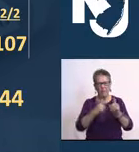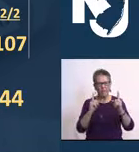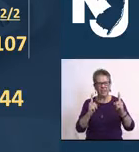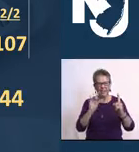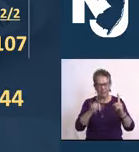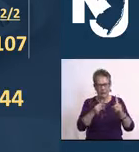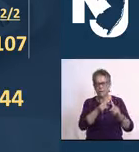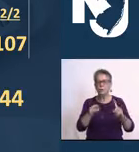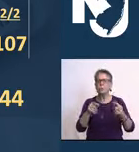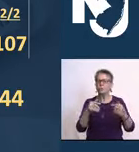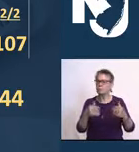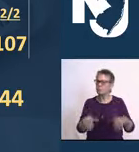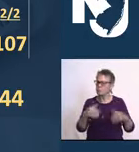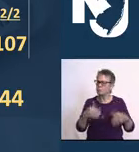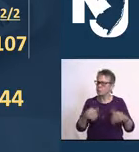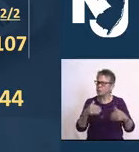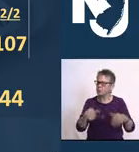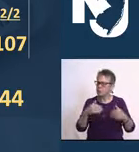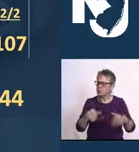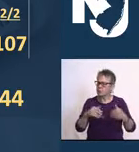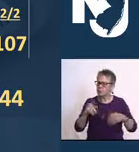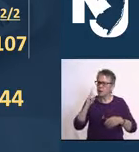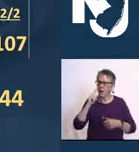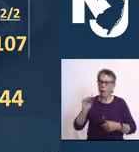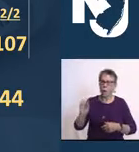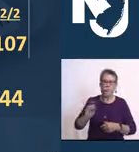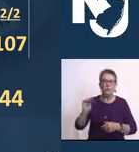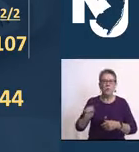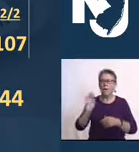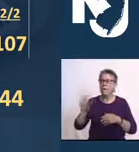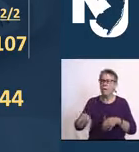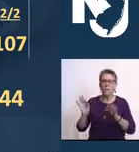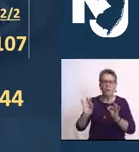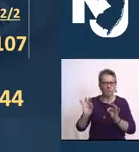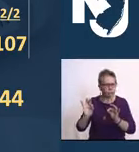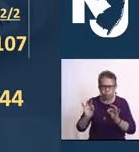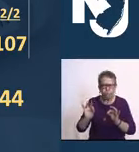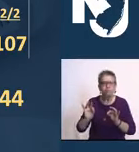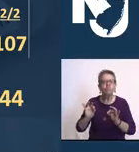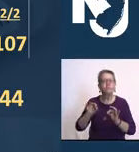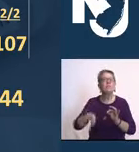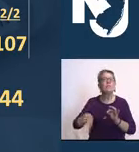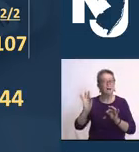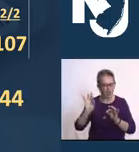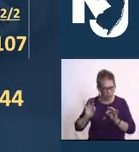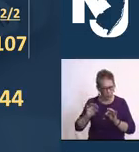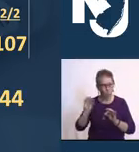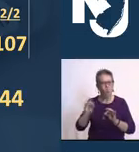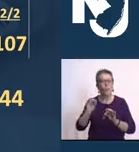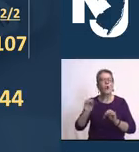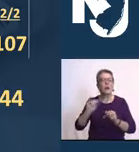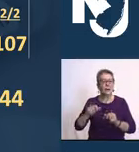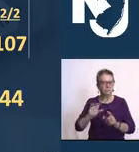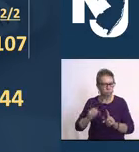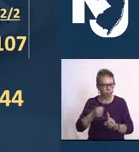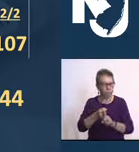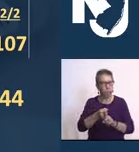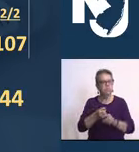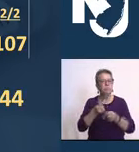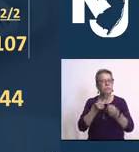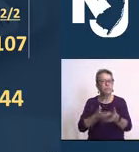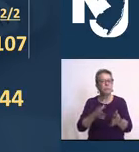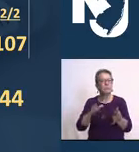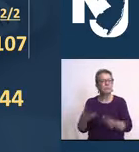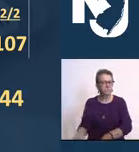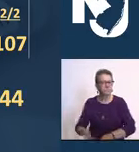real-time confirmations. So now, let's not get lost in this misinformation that